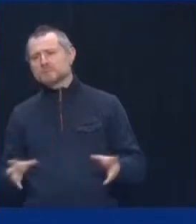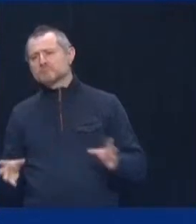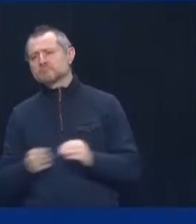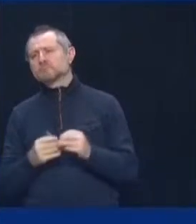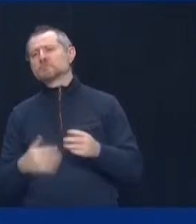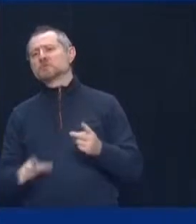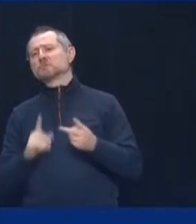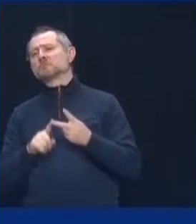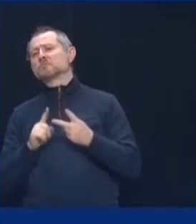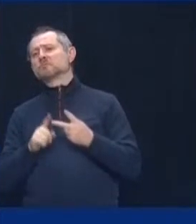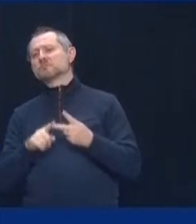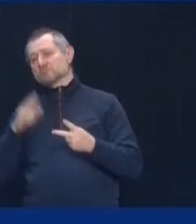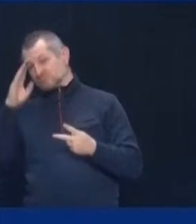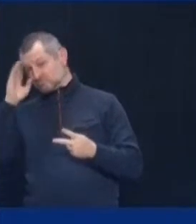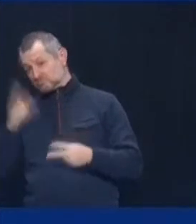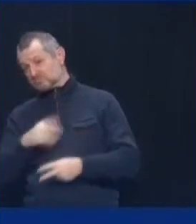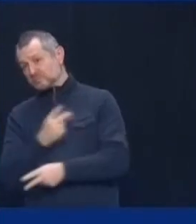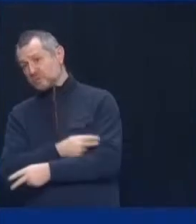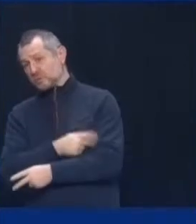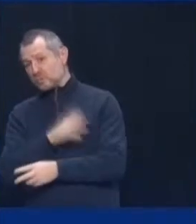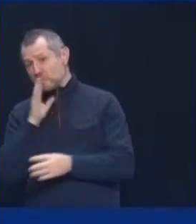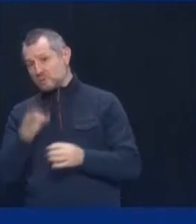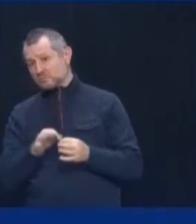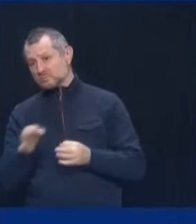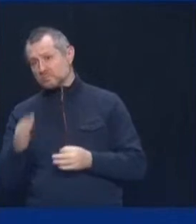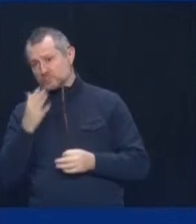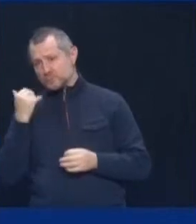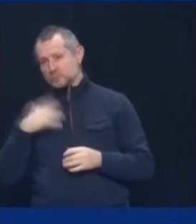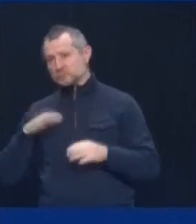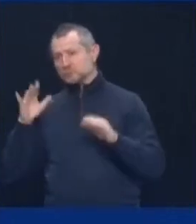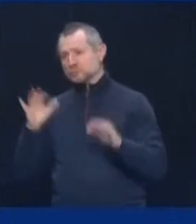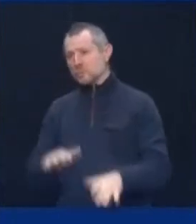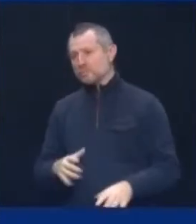the vaccine process with the snowstorm coming?